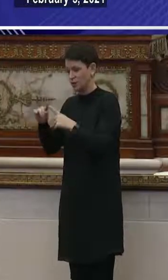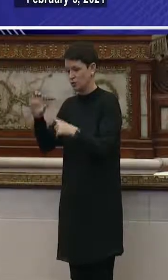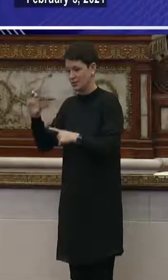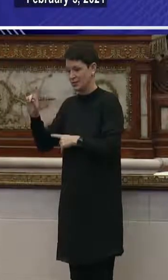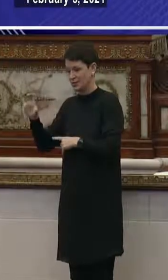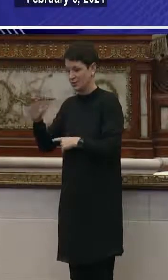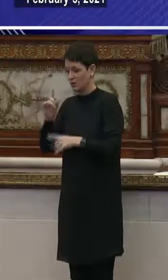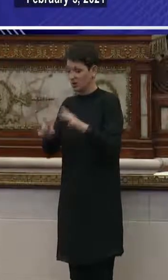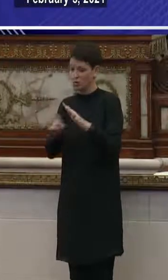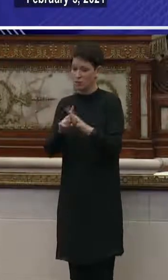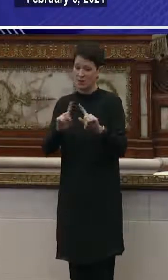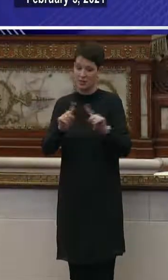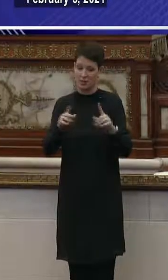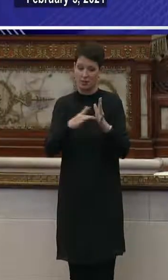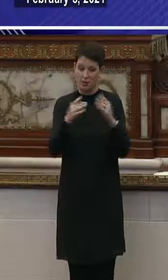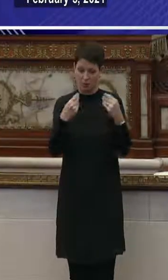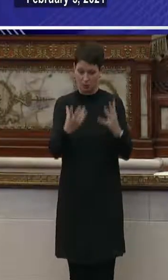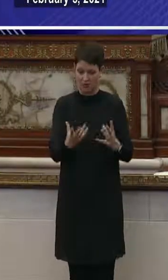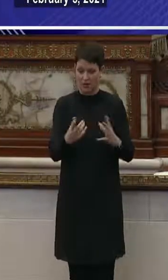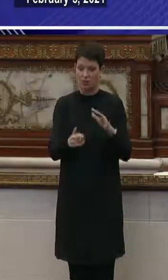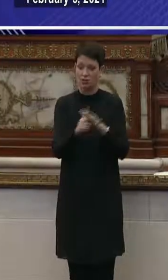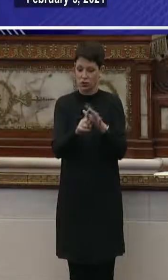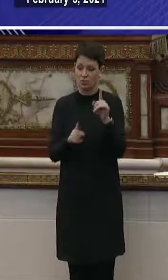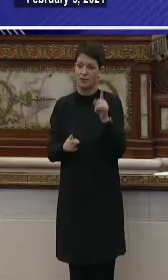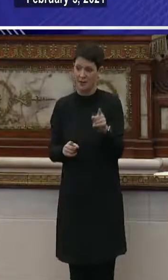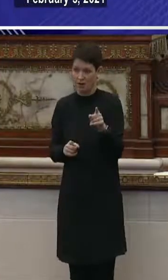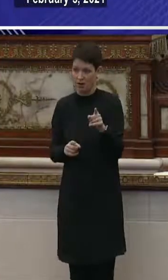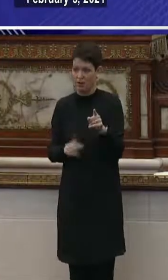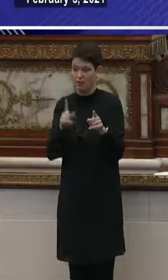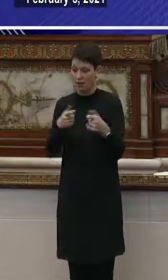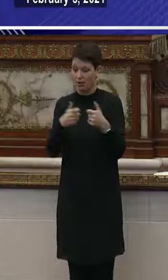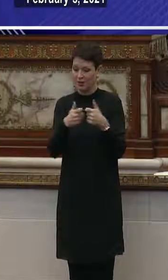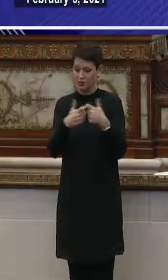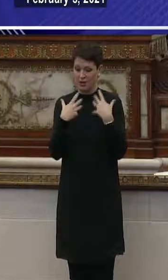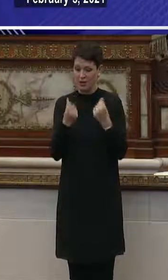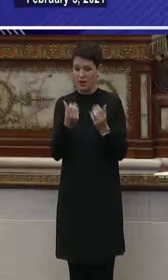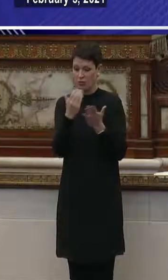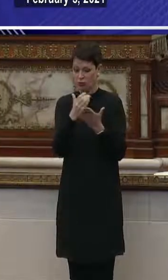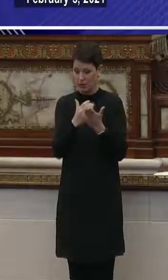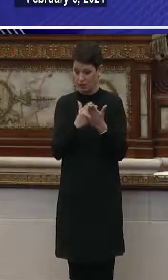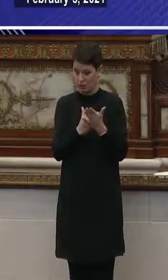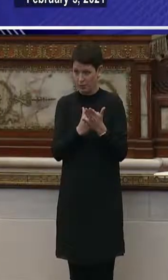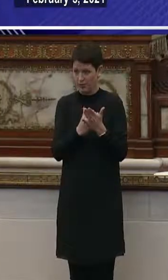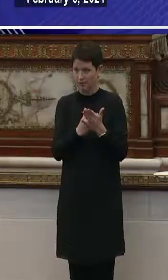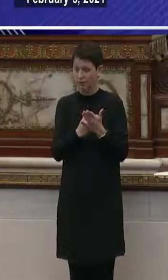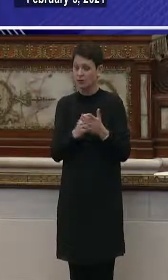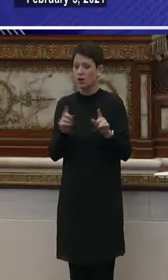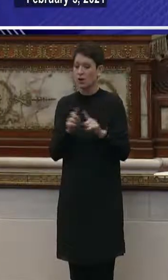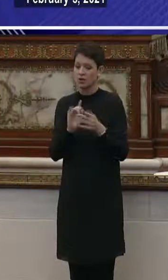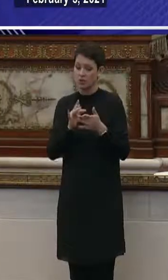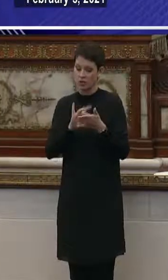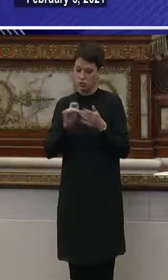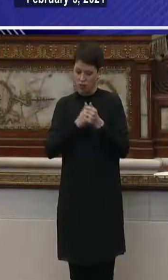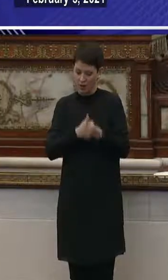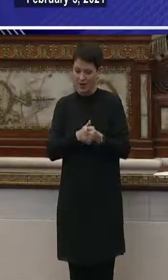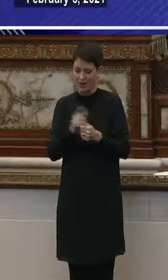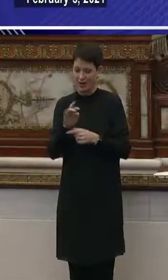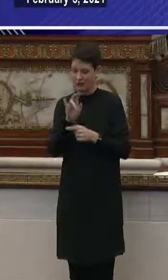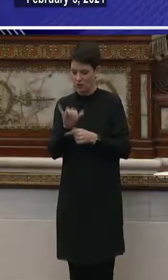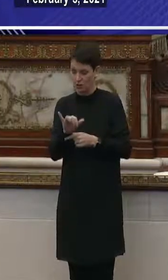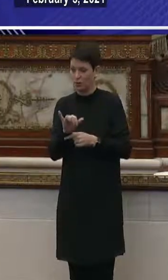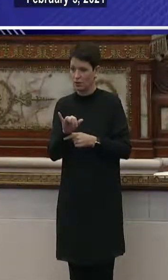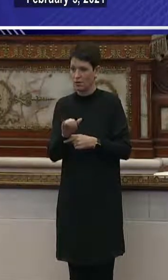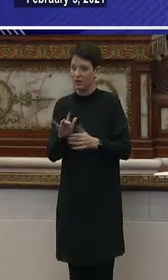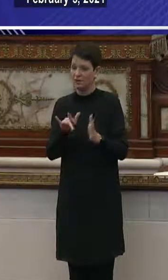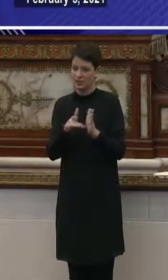up at a different medical provider, it shows up in that medical provider's electronic health record. It's also a way of tracking inventory. So it's a really central